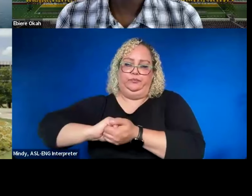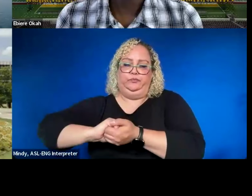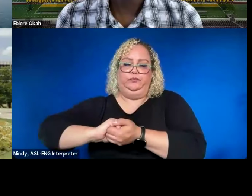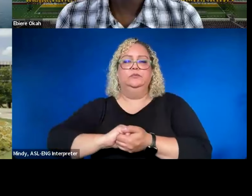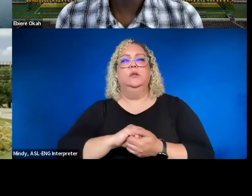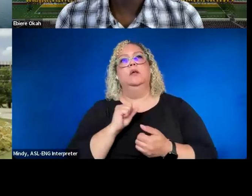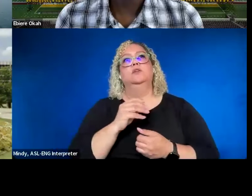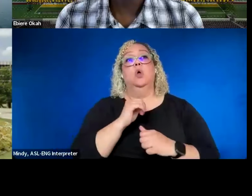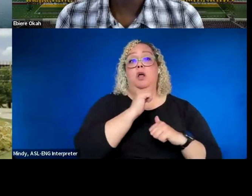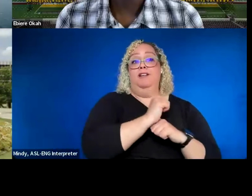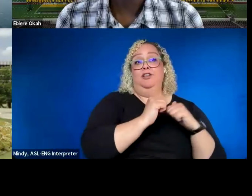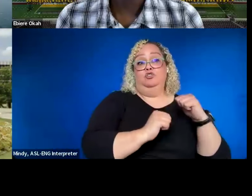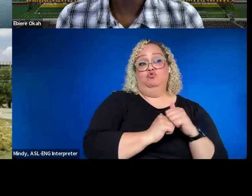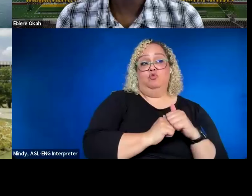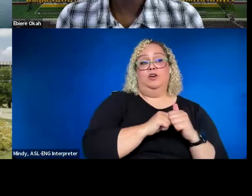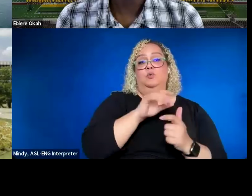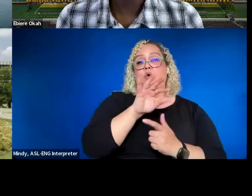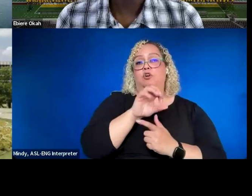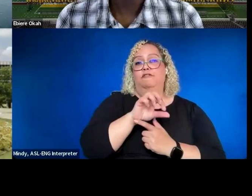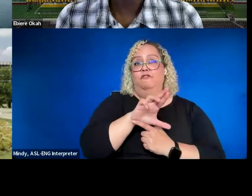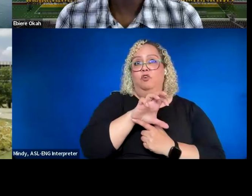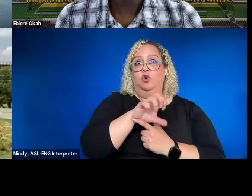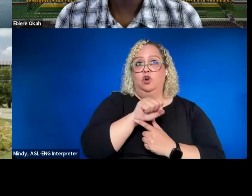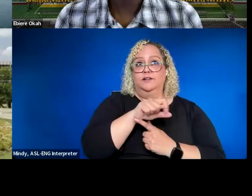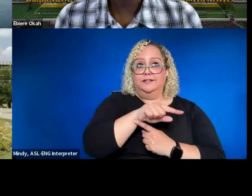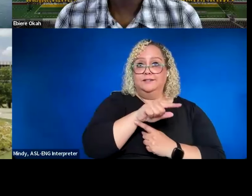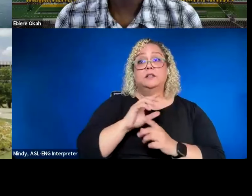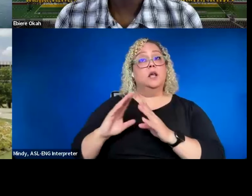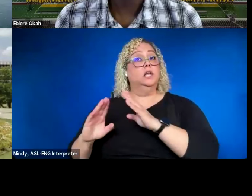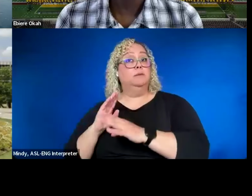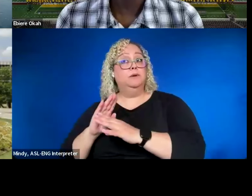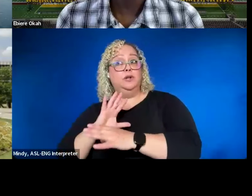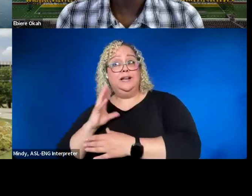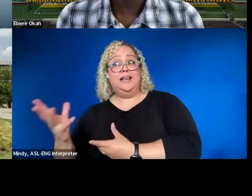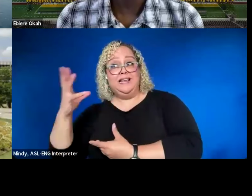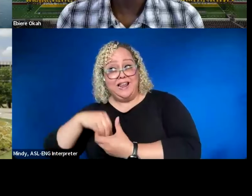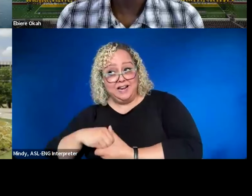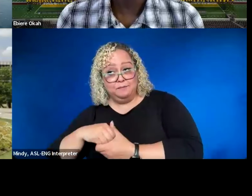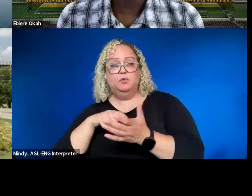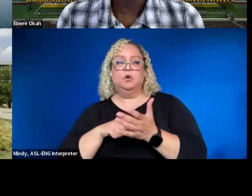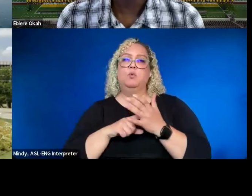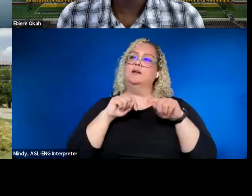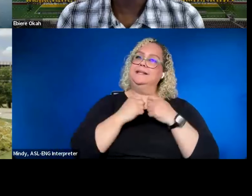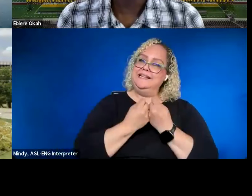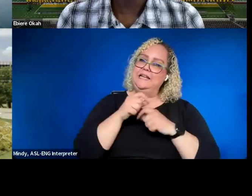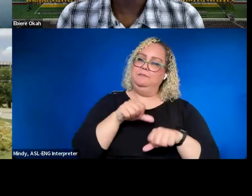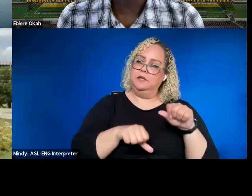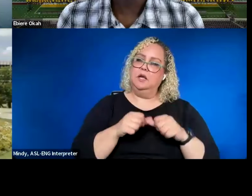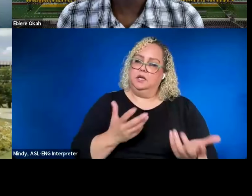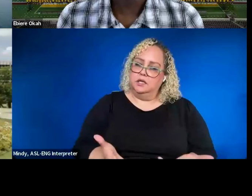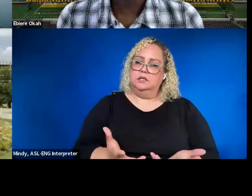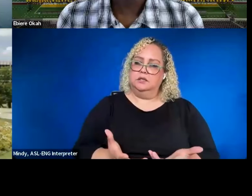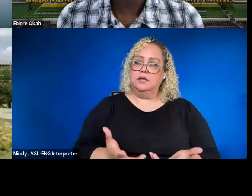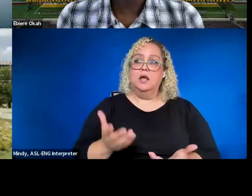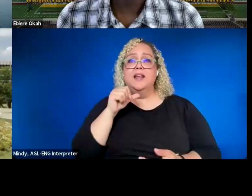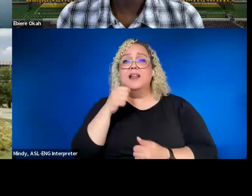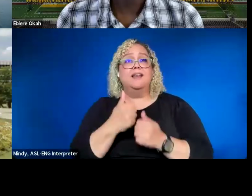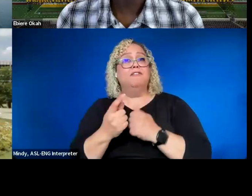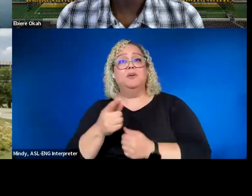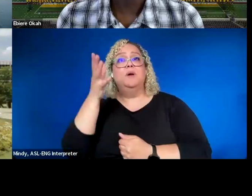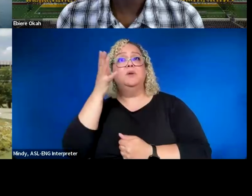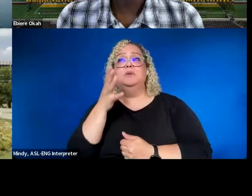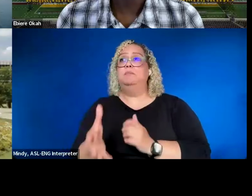is community engagement requires team science, because not everybody on a research project is going to be an expert in addressing